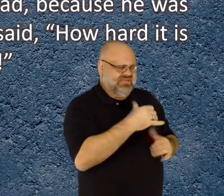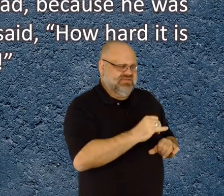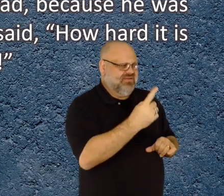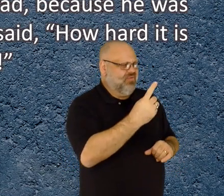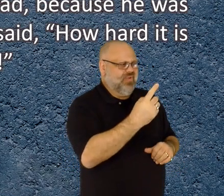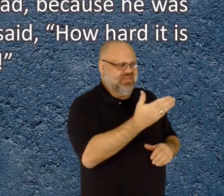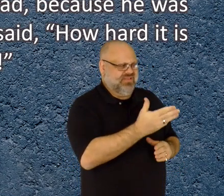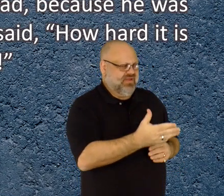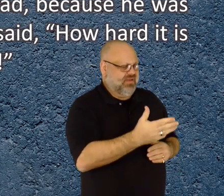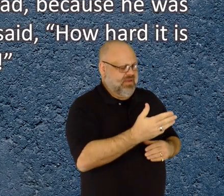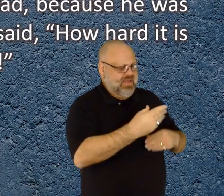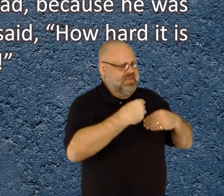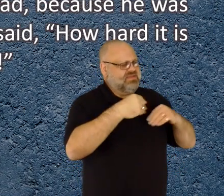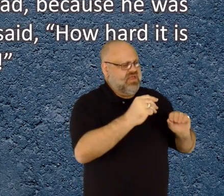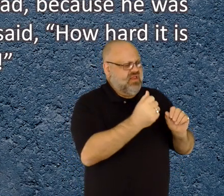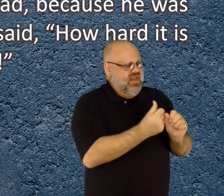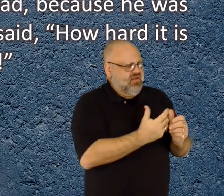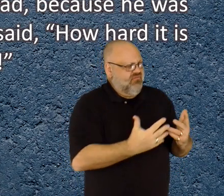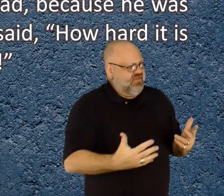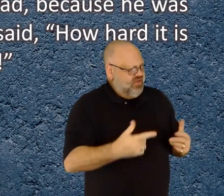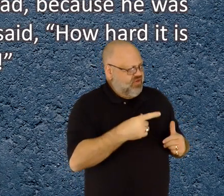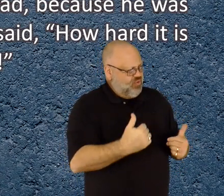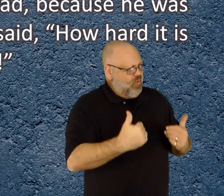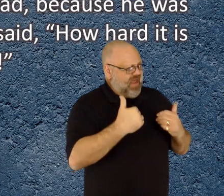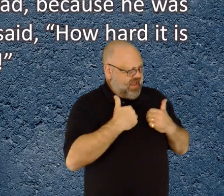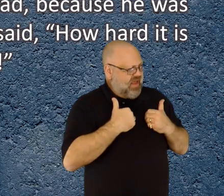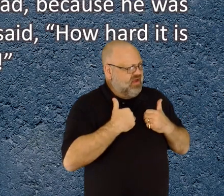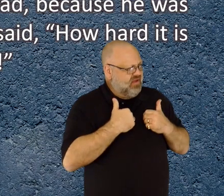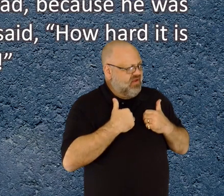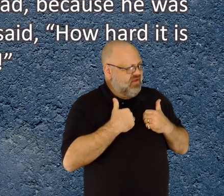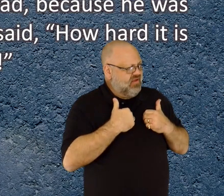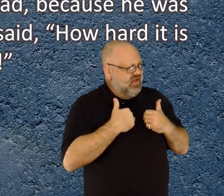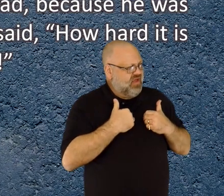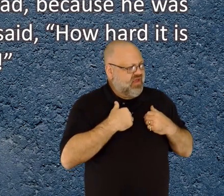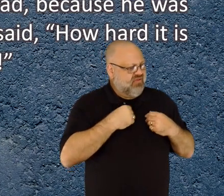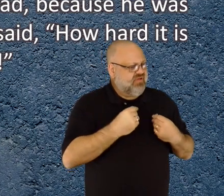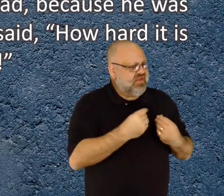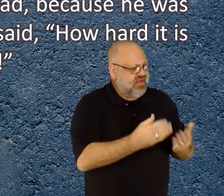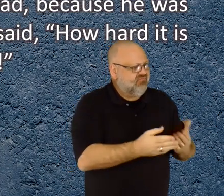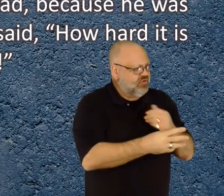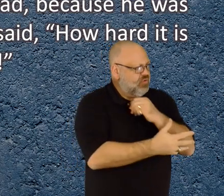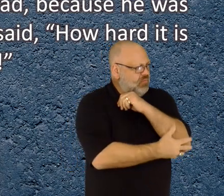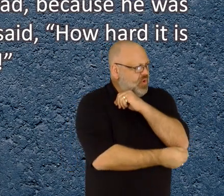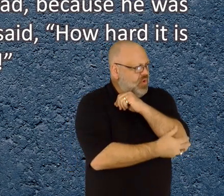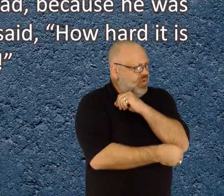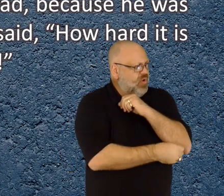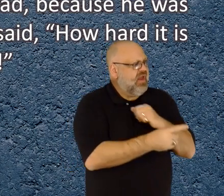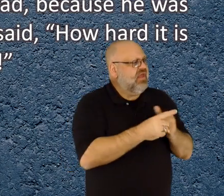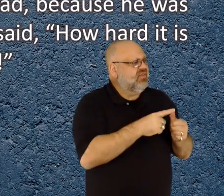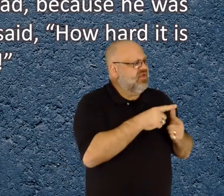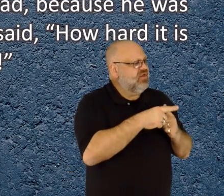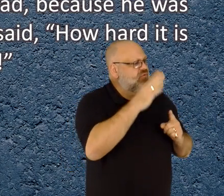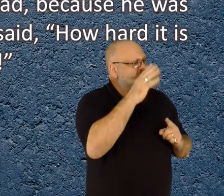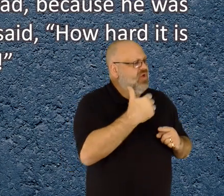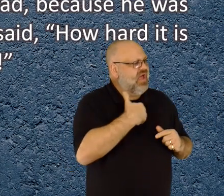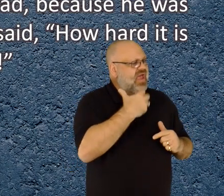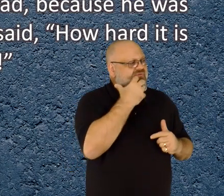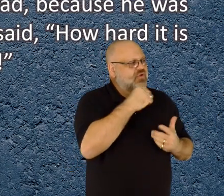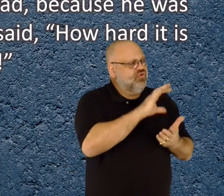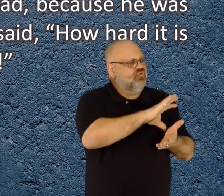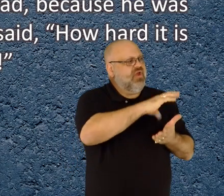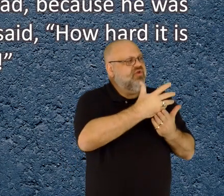thing. Sell everything you have and give to the poor, and you will have treasure in